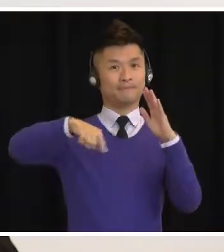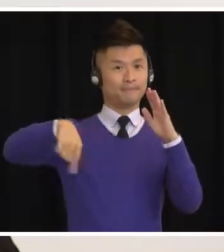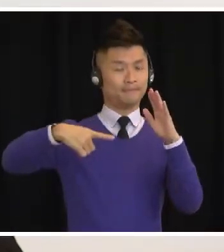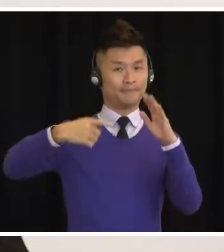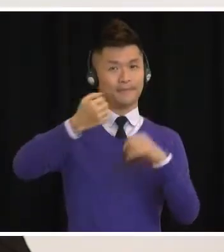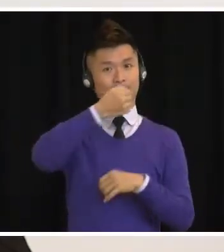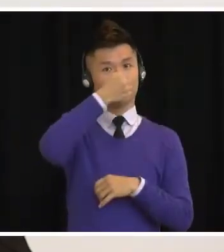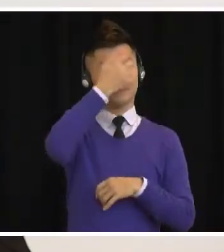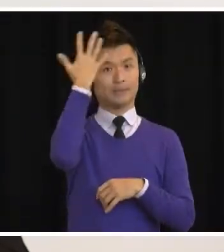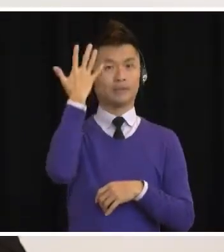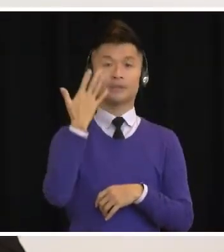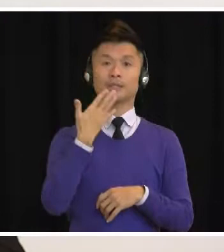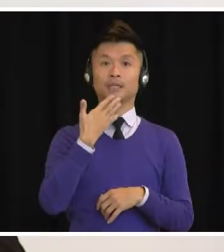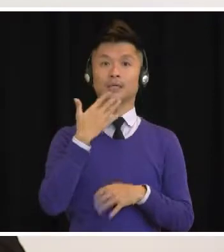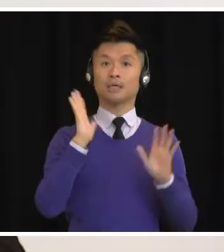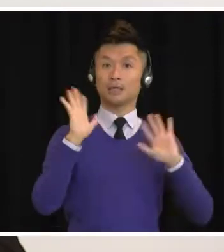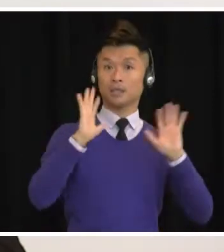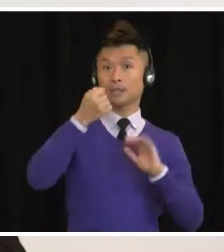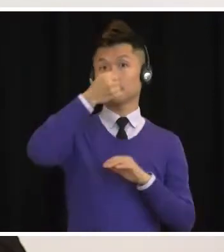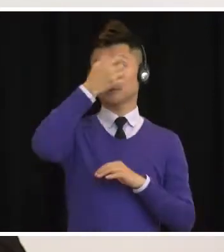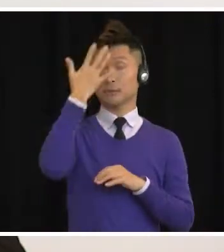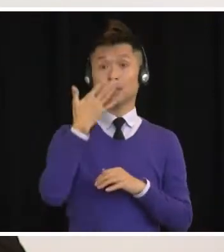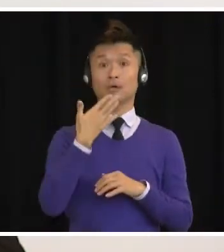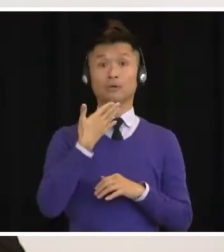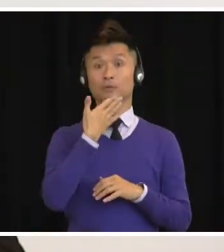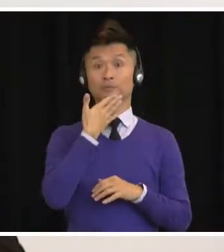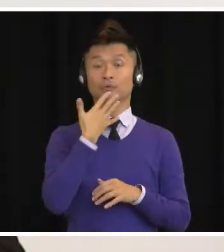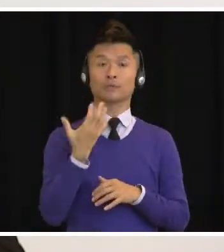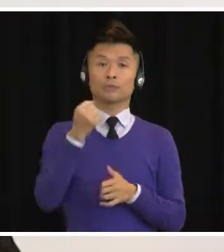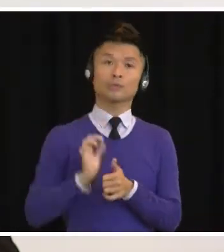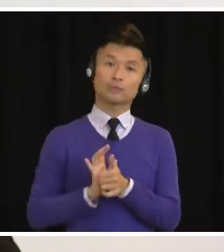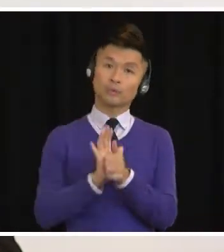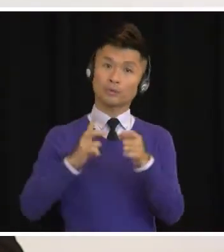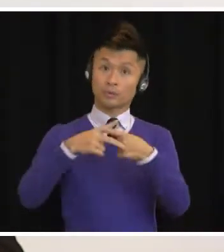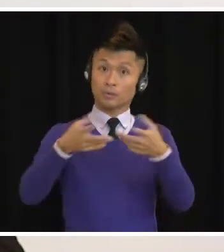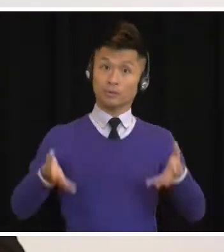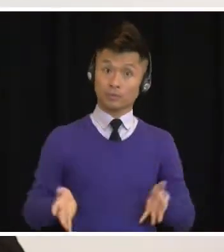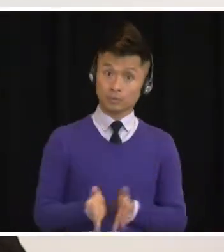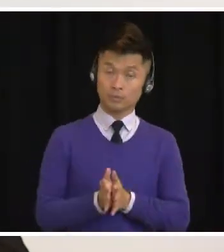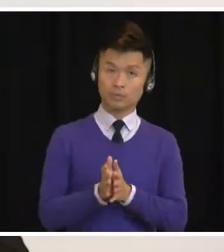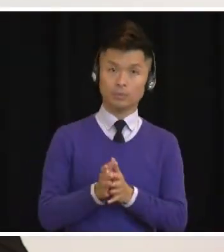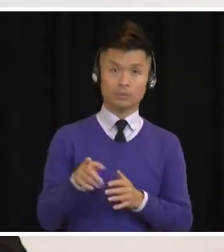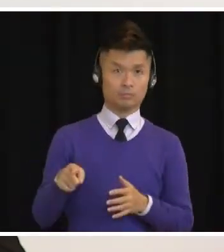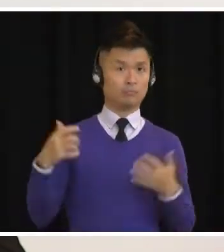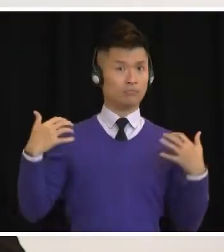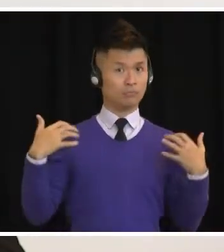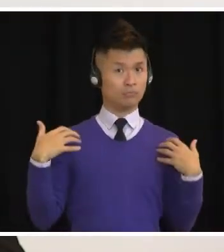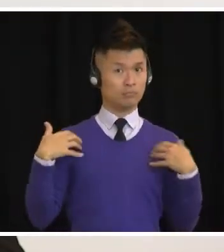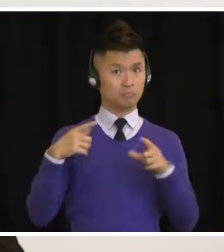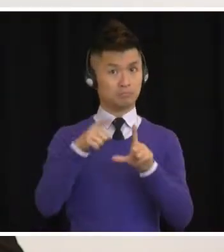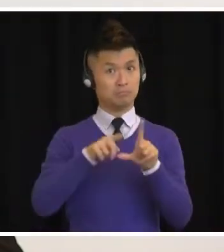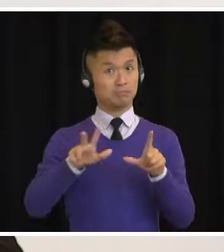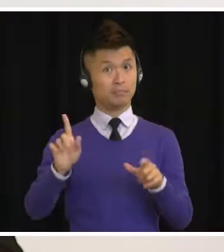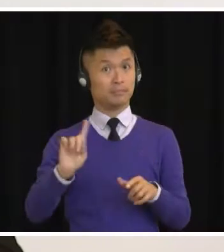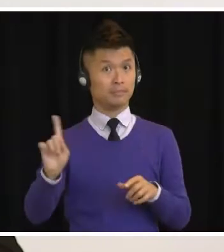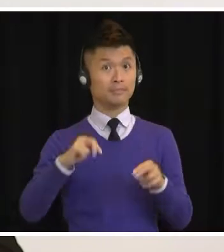yuan. I would like to hear some of the issues among the